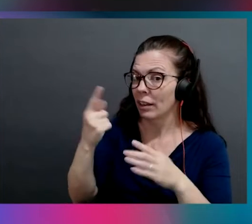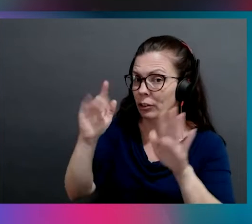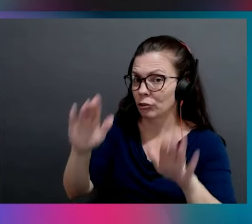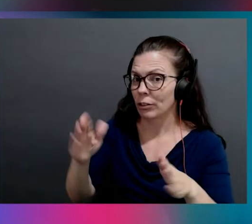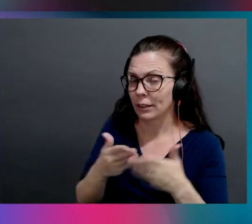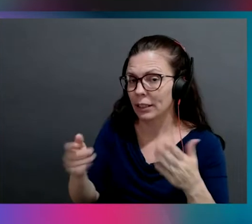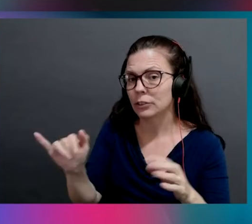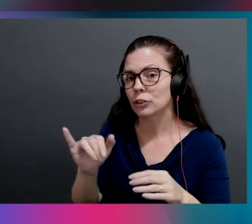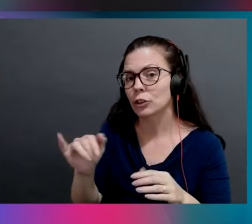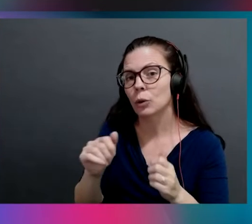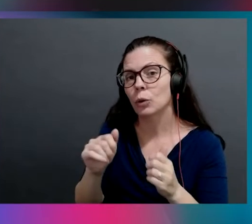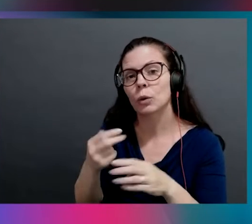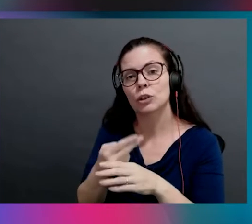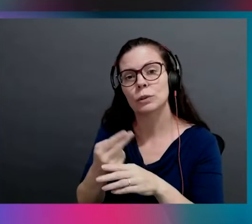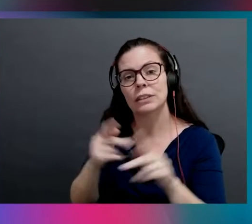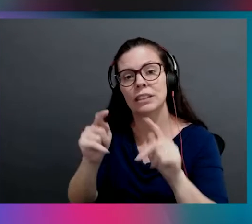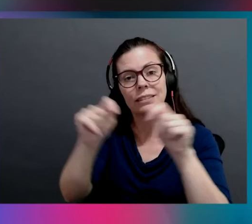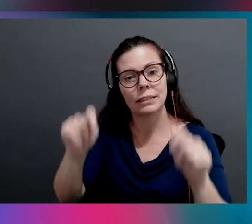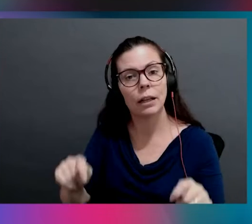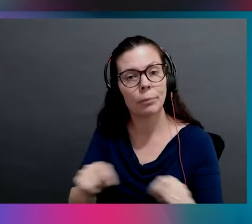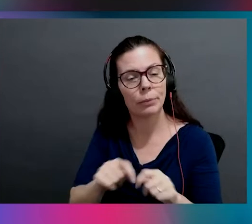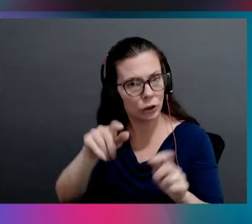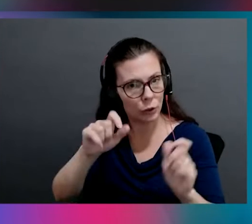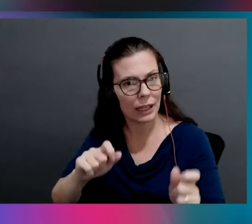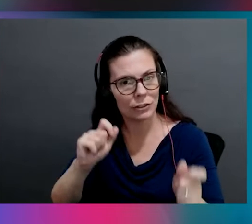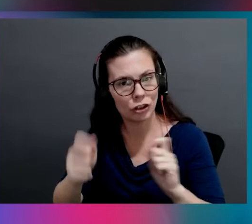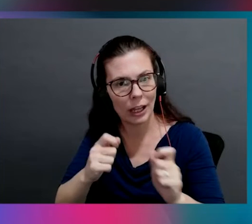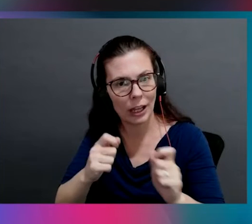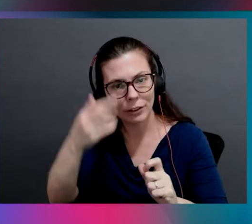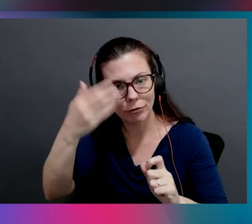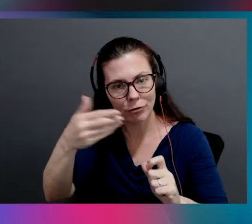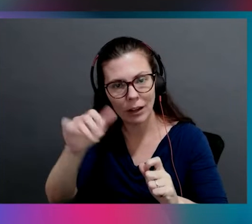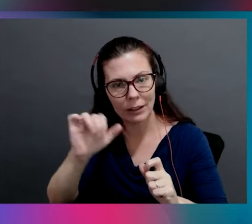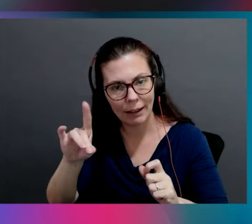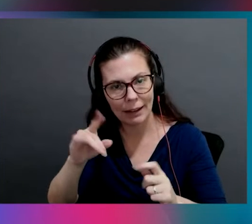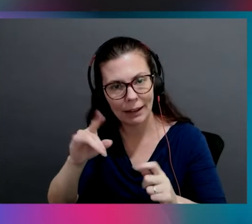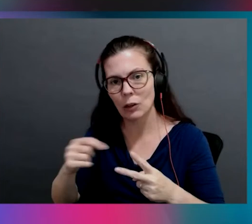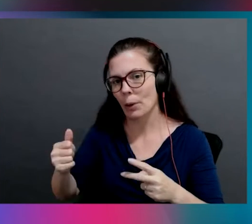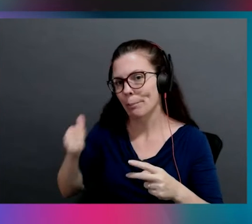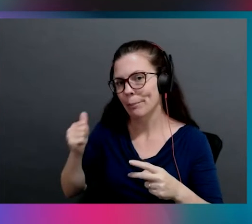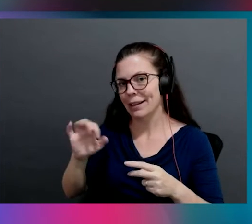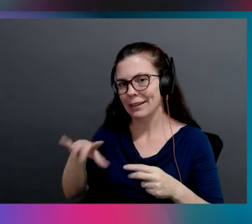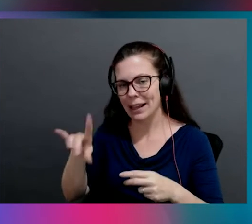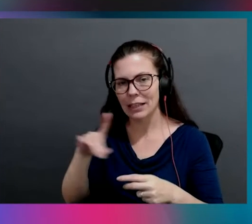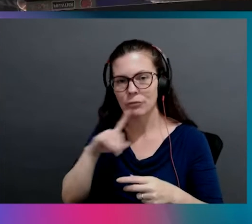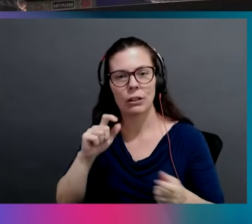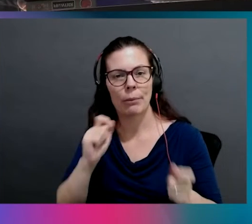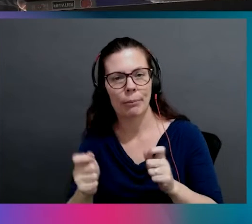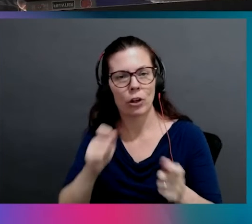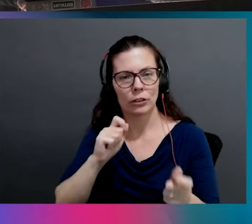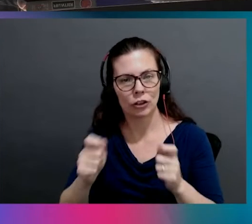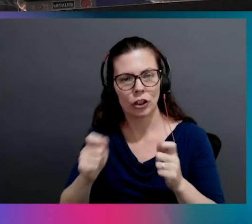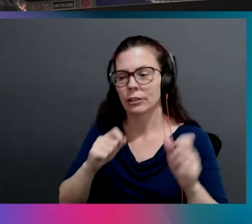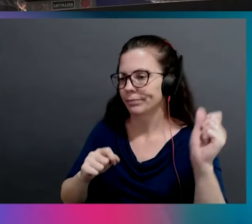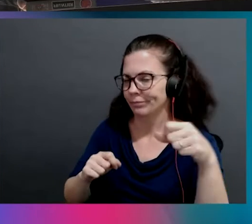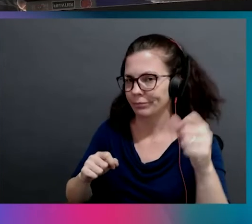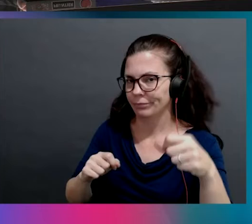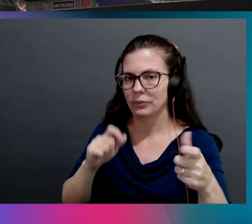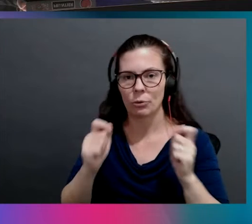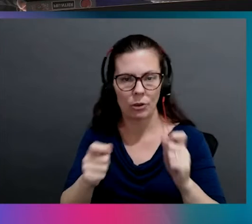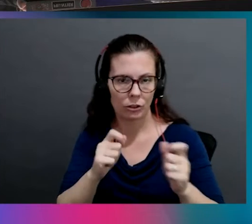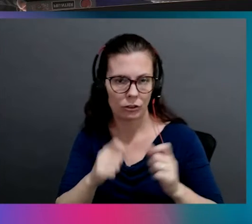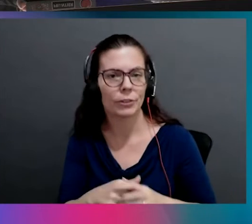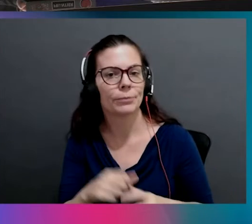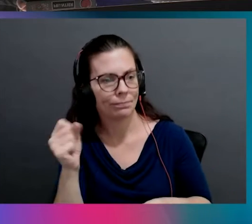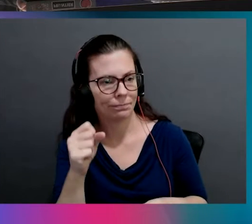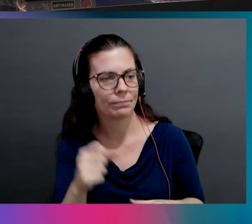a template is that you can change the front end, you can change the back end. Absolutely. So it's really modular the way that we created it.